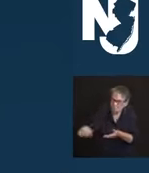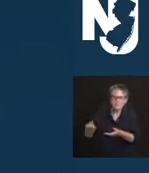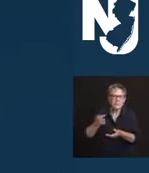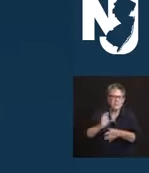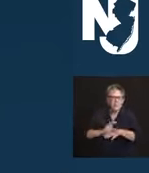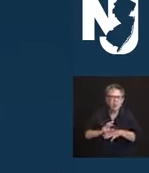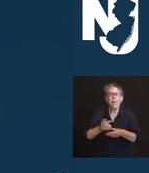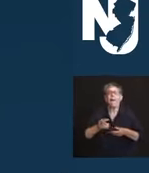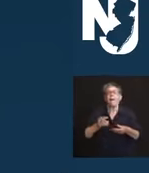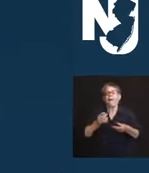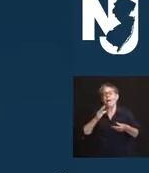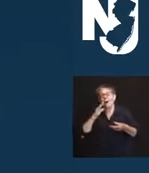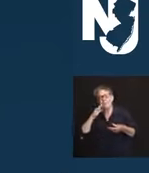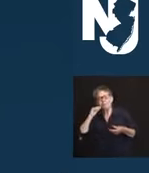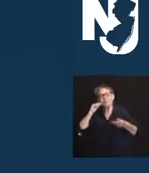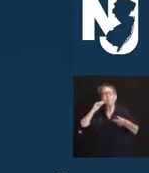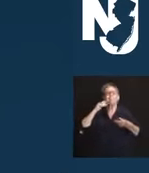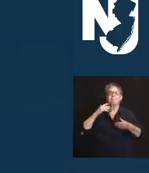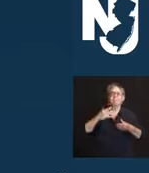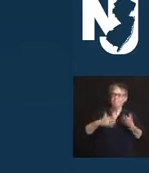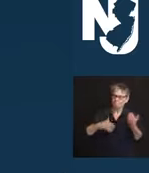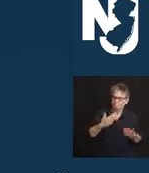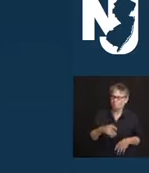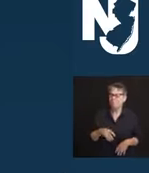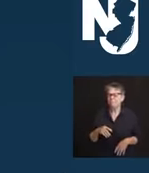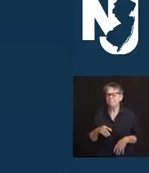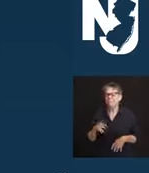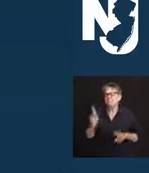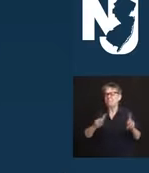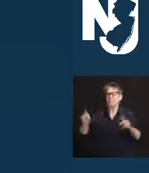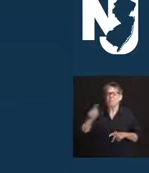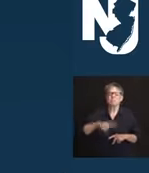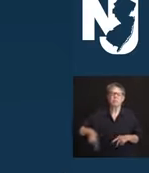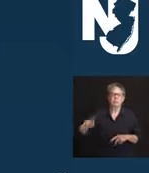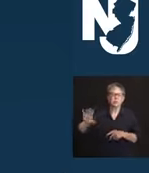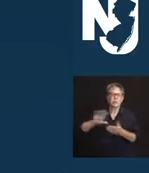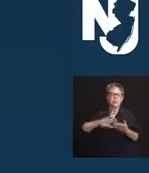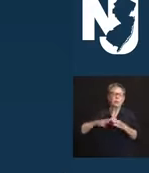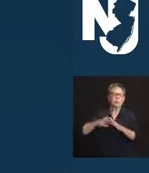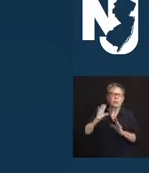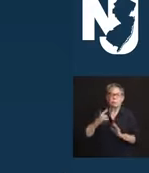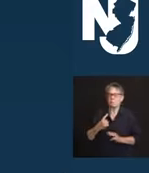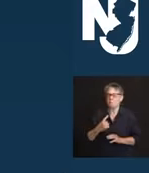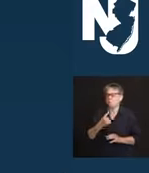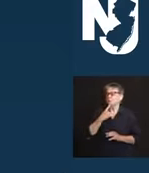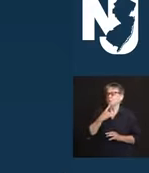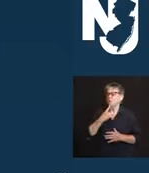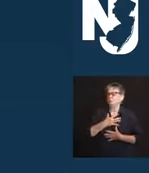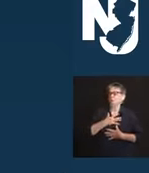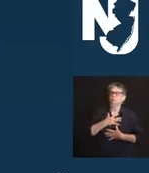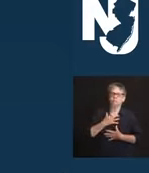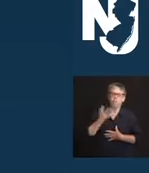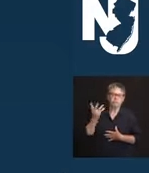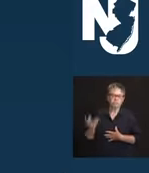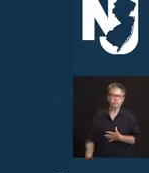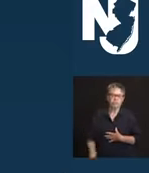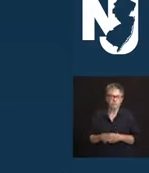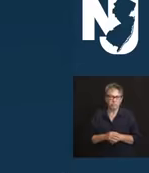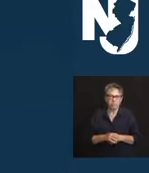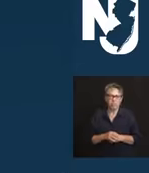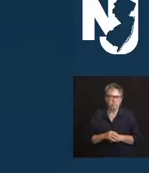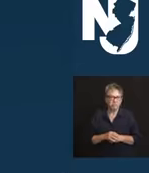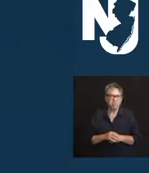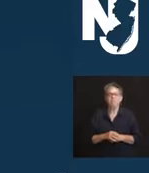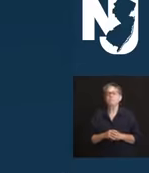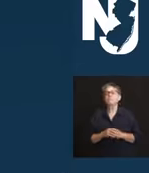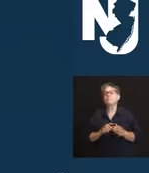by her loved ones. Finally, today we remember Dr. Nagi Abraham, of Edison. There's a $1 million smile. He was born